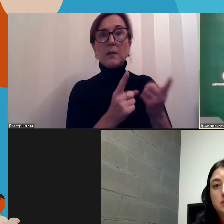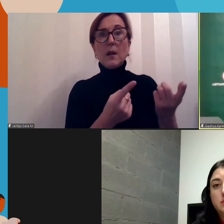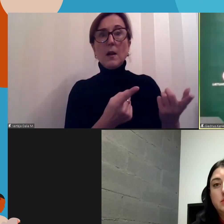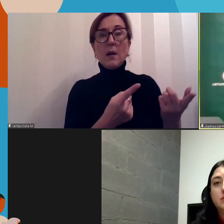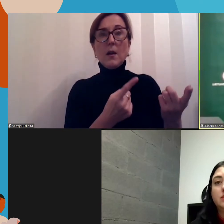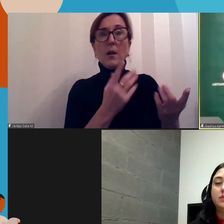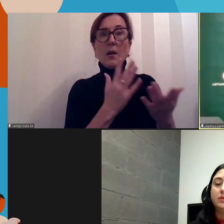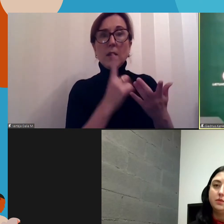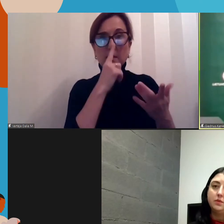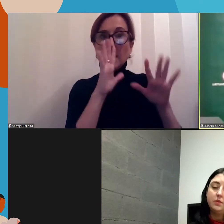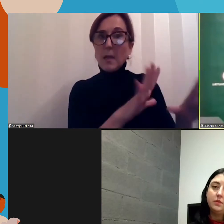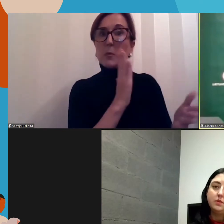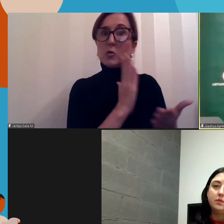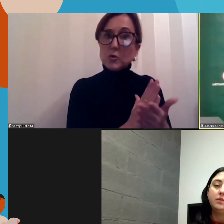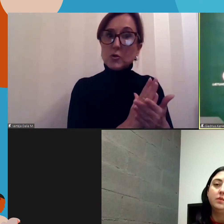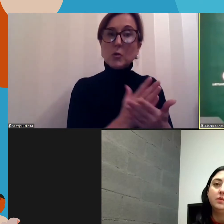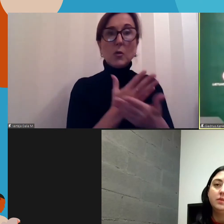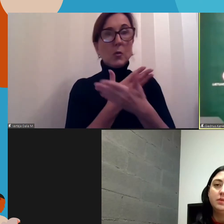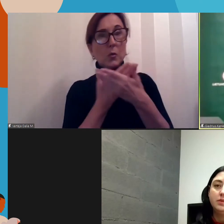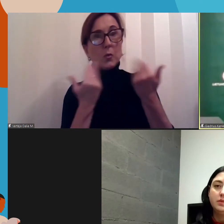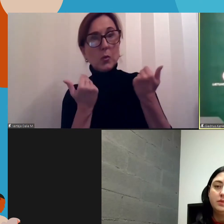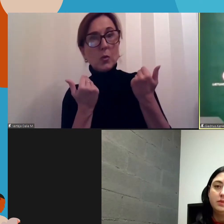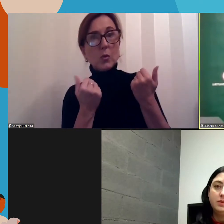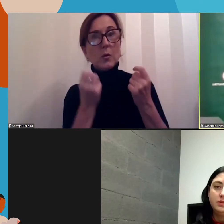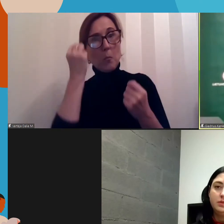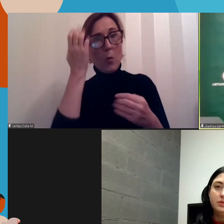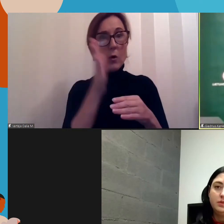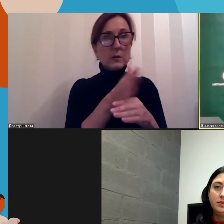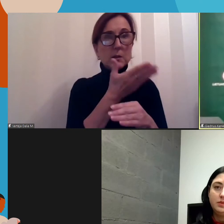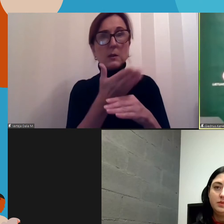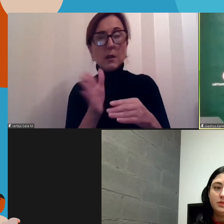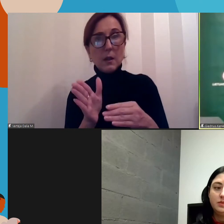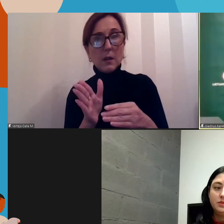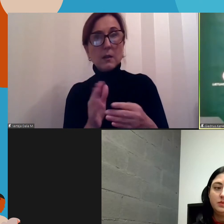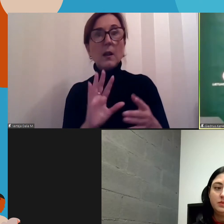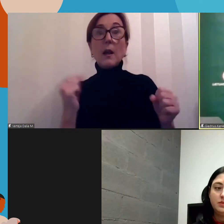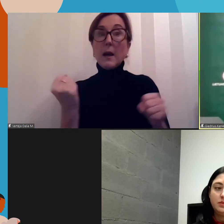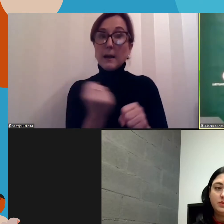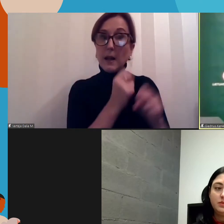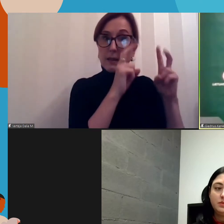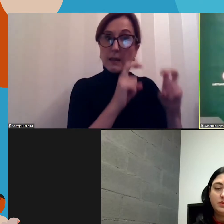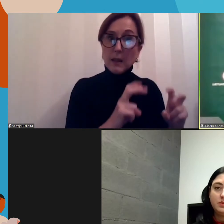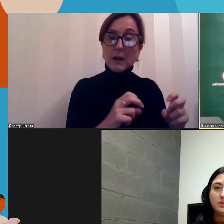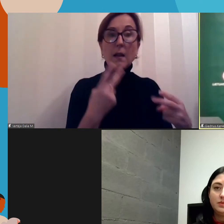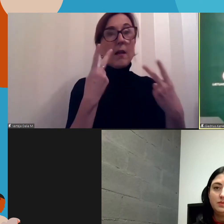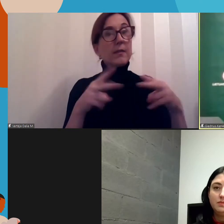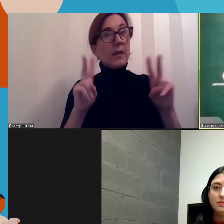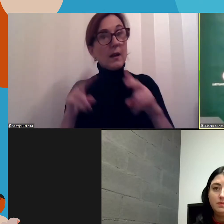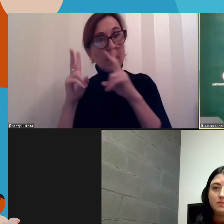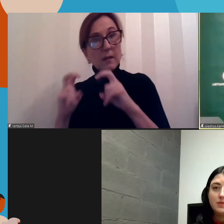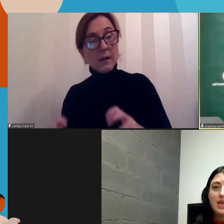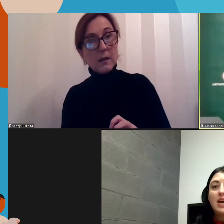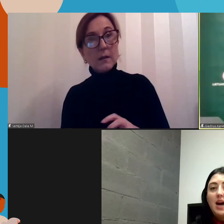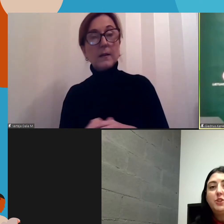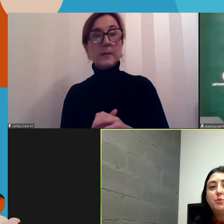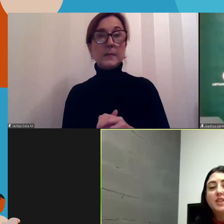teach our officials how to identify hate crimes, how to identify the